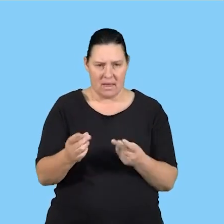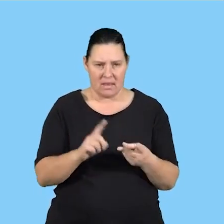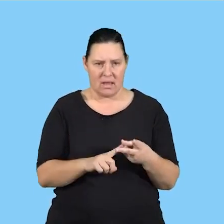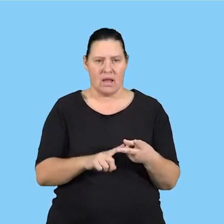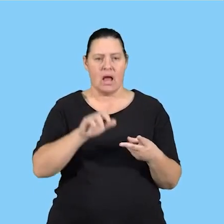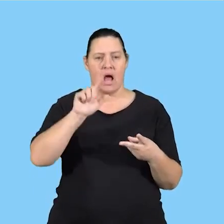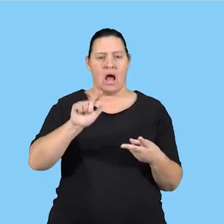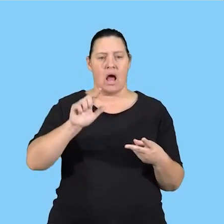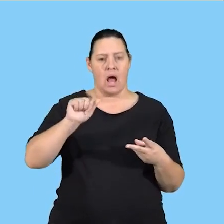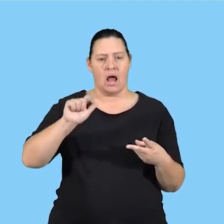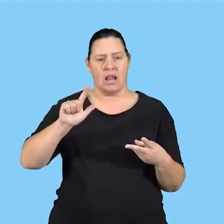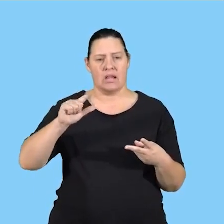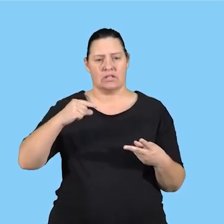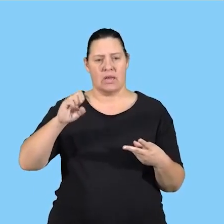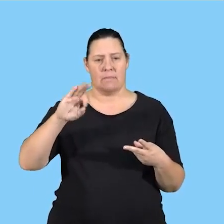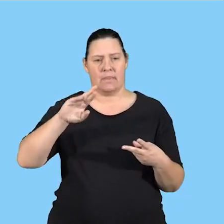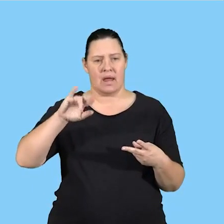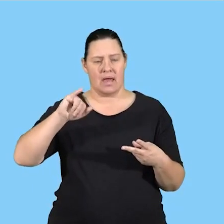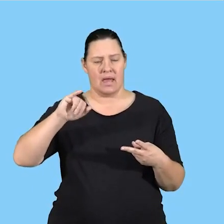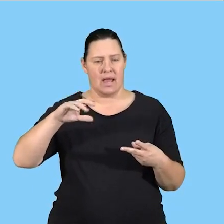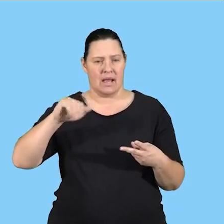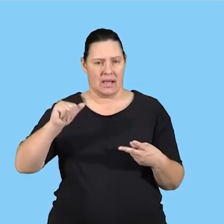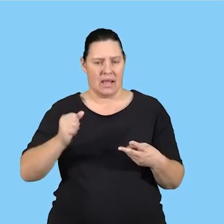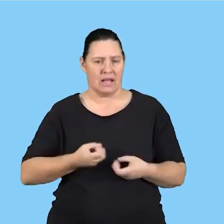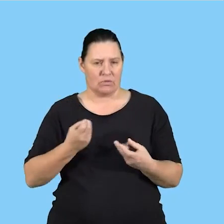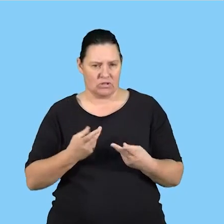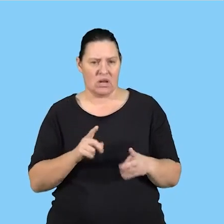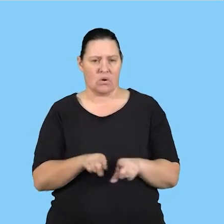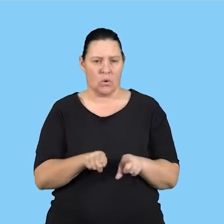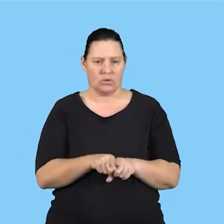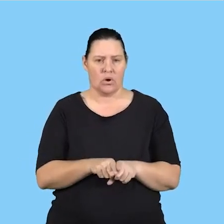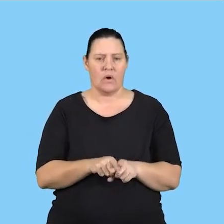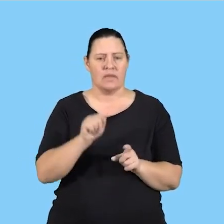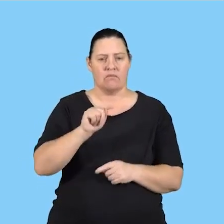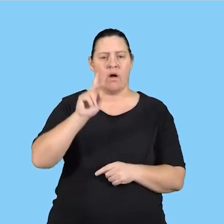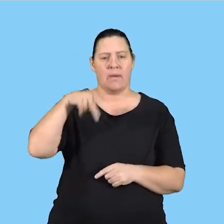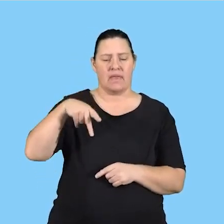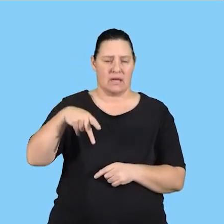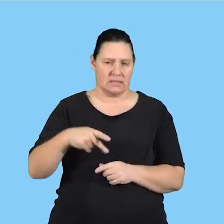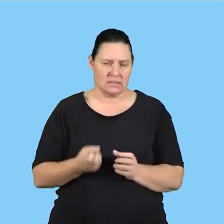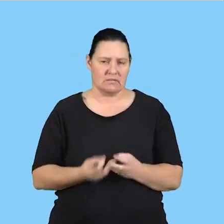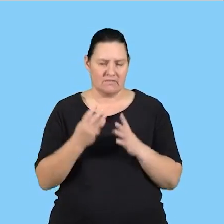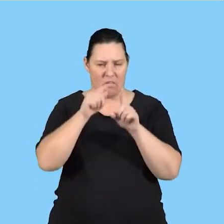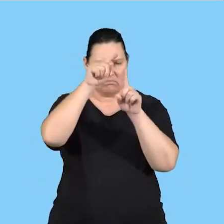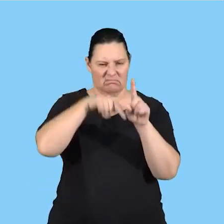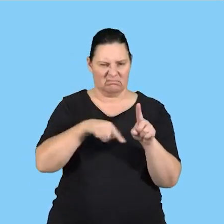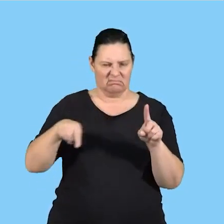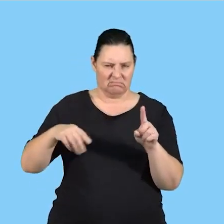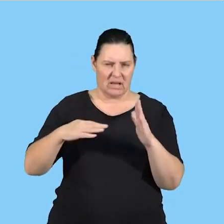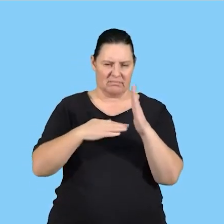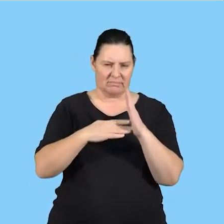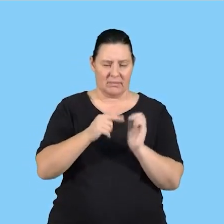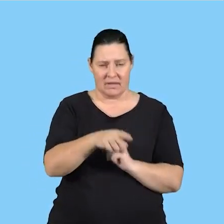on algebraic expressions, and also on the theorem of Pythagoras. The reason why